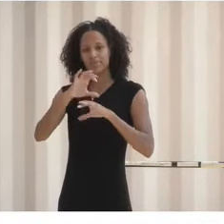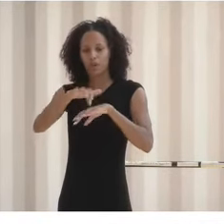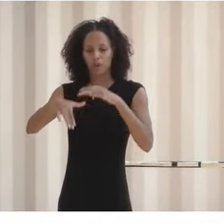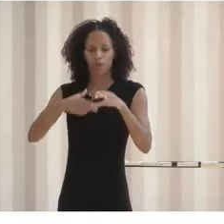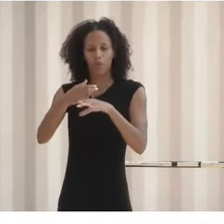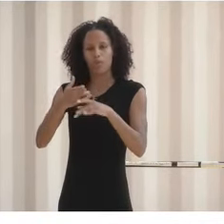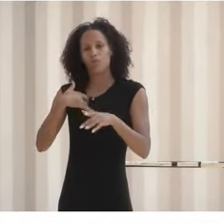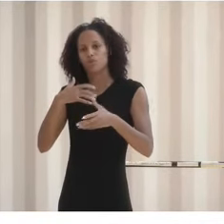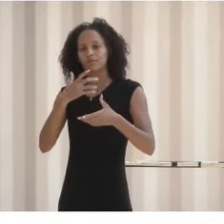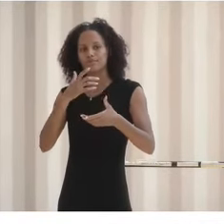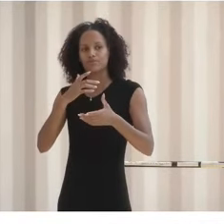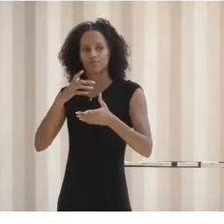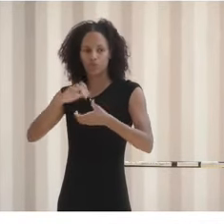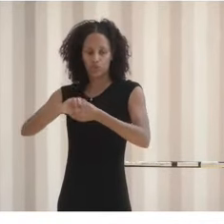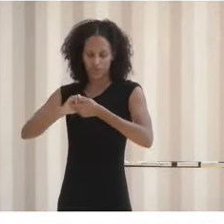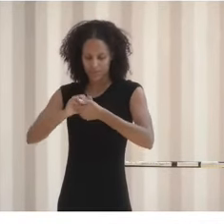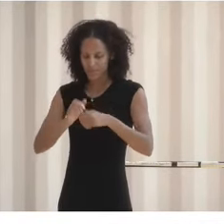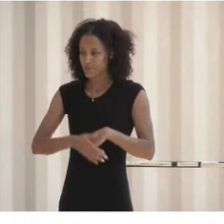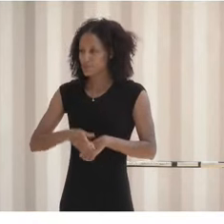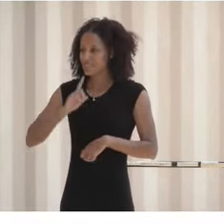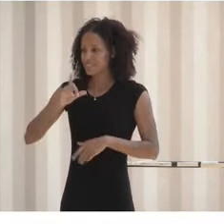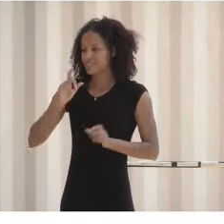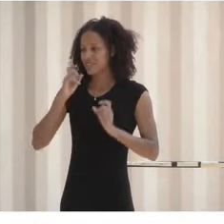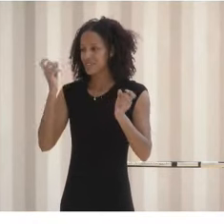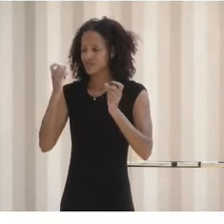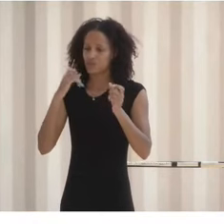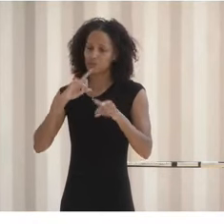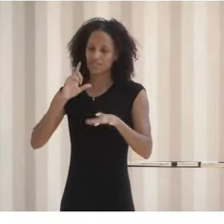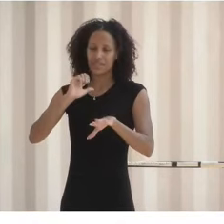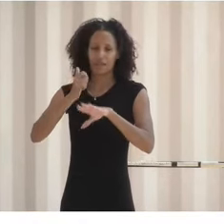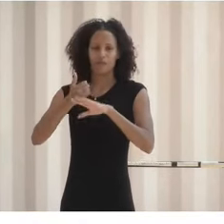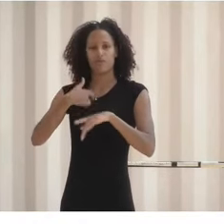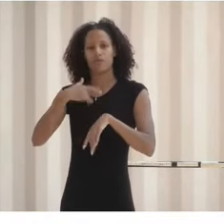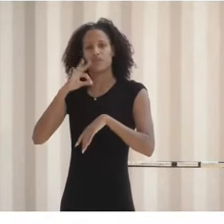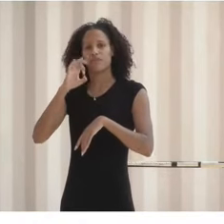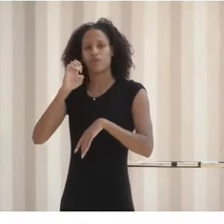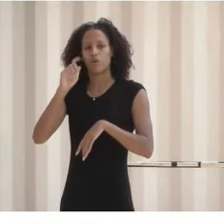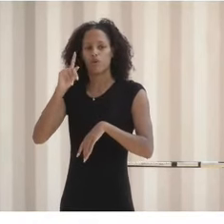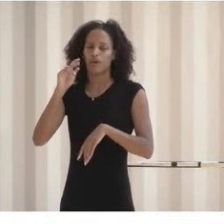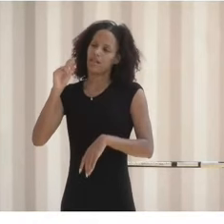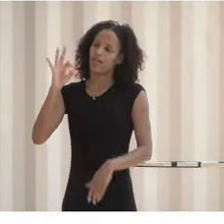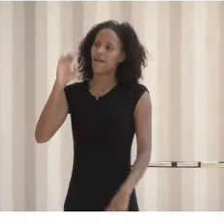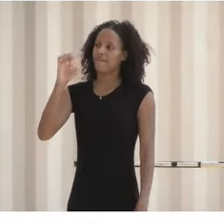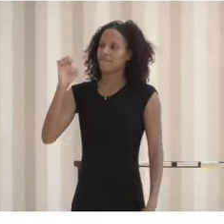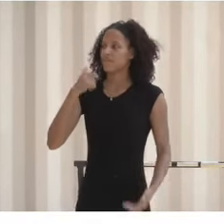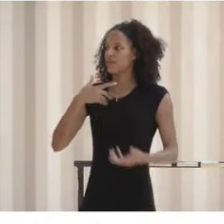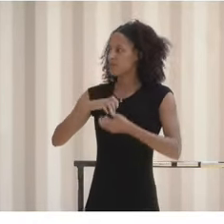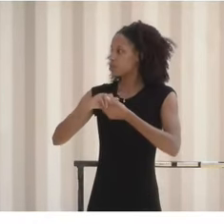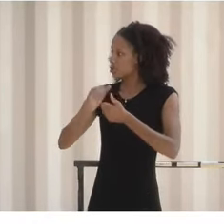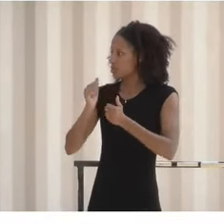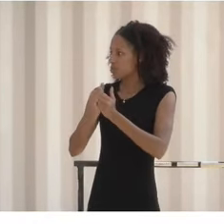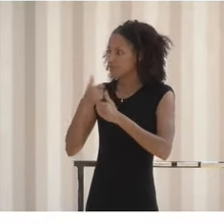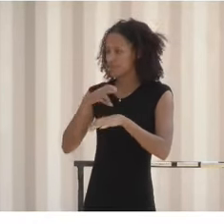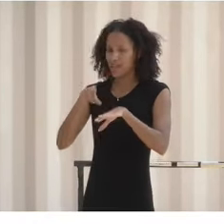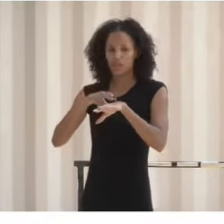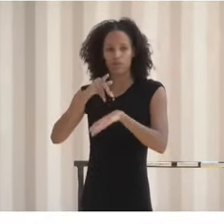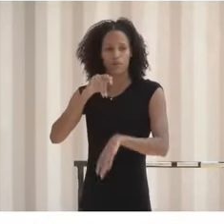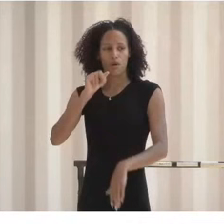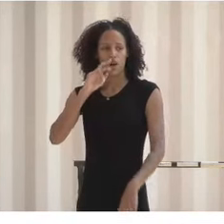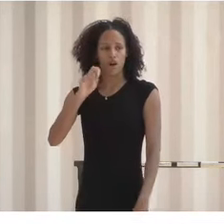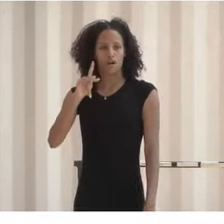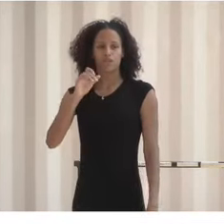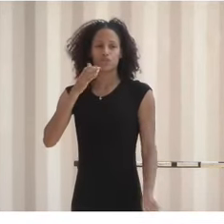The Smithsonian Folklife Festival is produced by the Center for Folklife and Cultural Heritage in partnership with the National Park